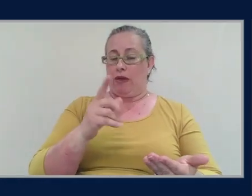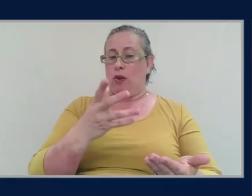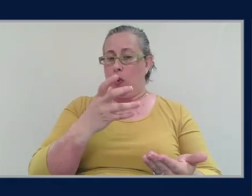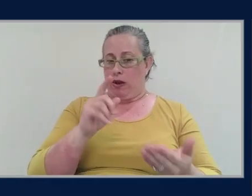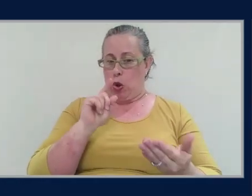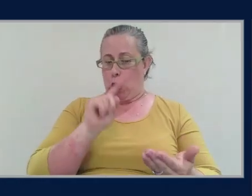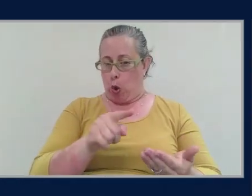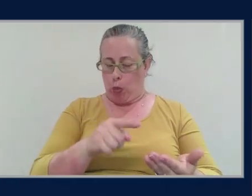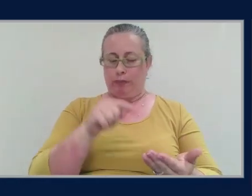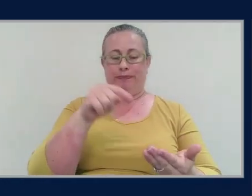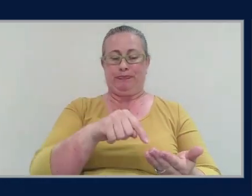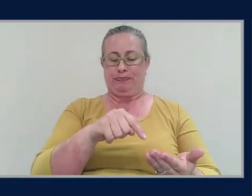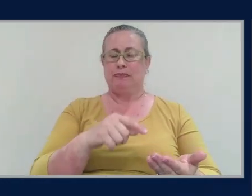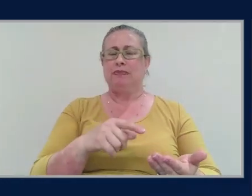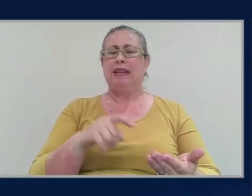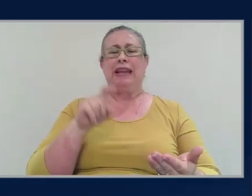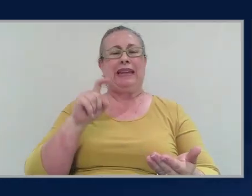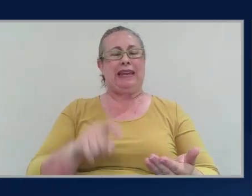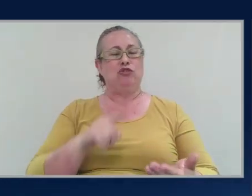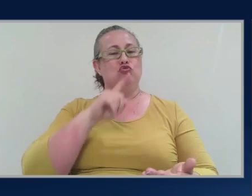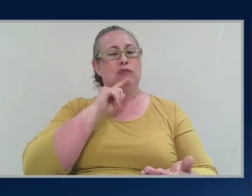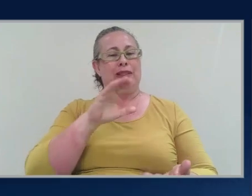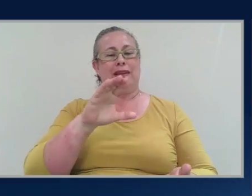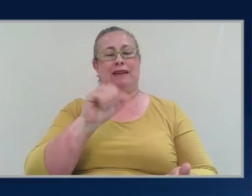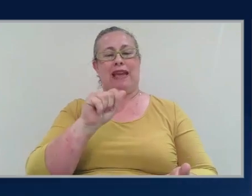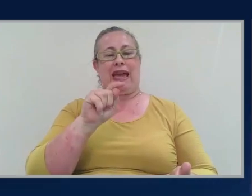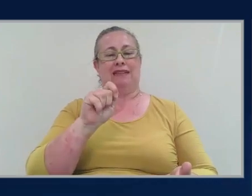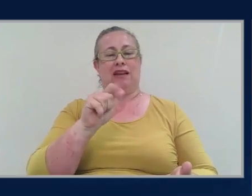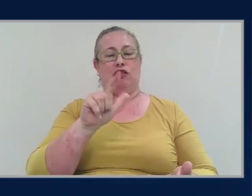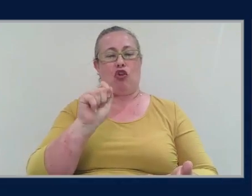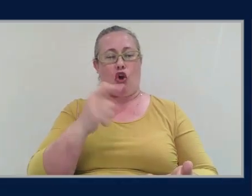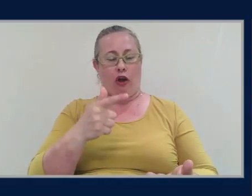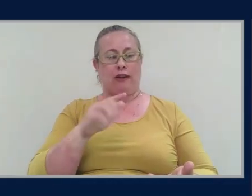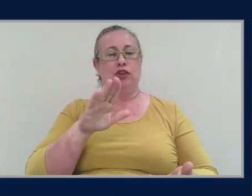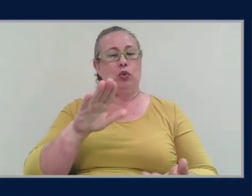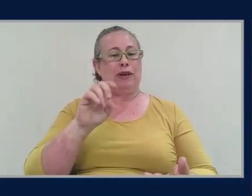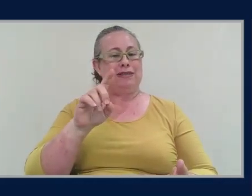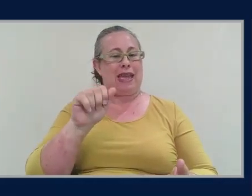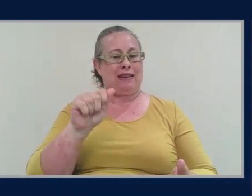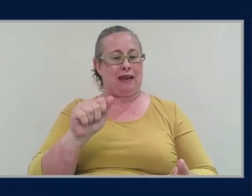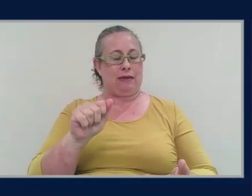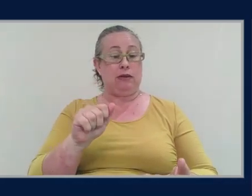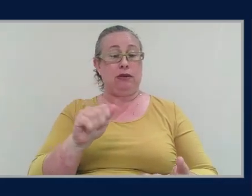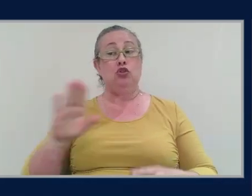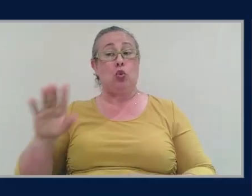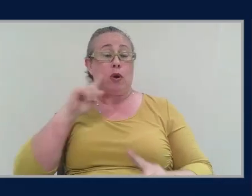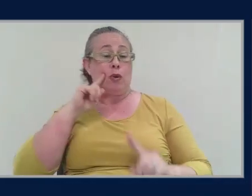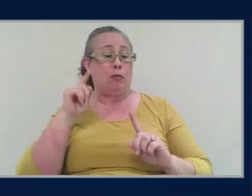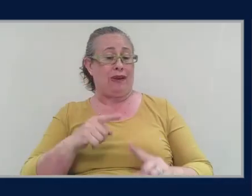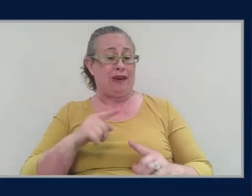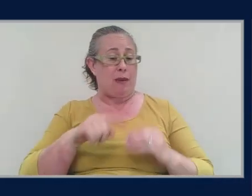You really need to catalog the data, right? Because, to your point about learning,